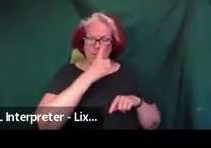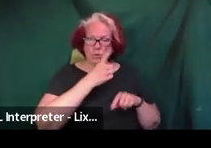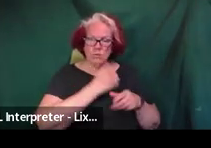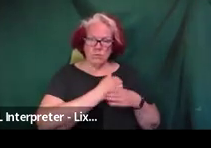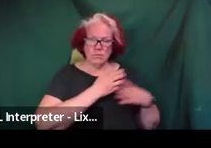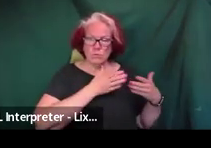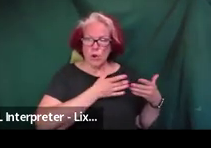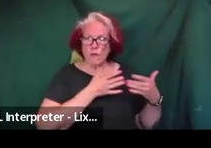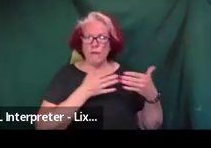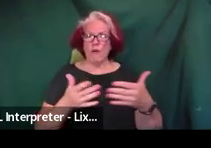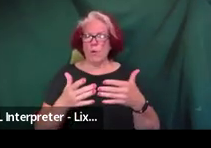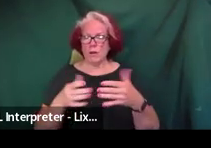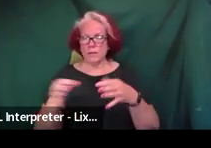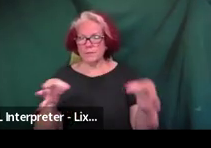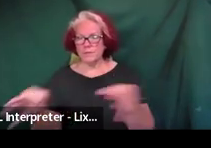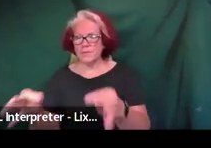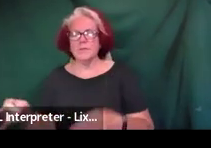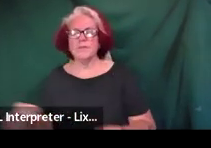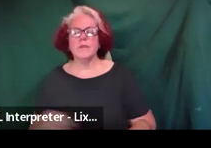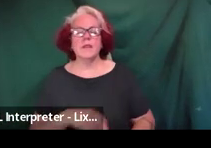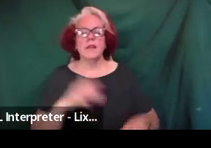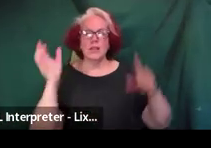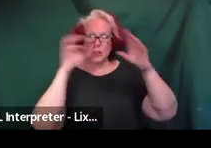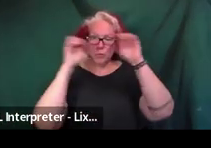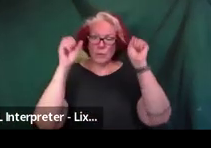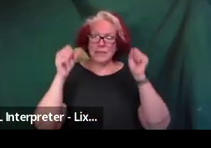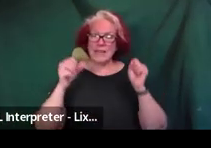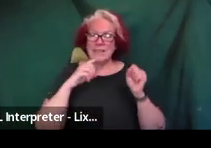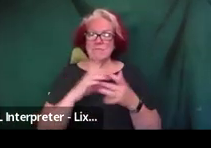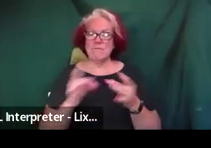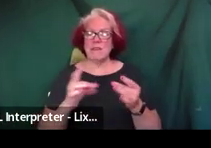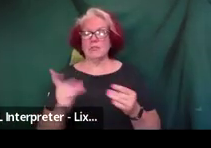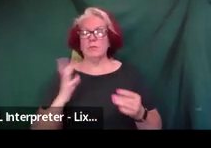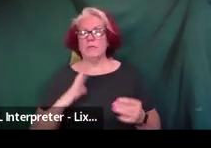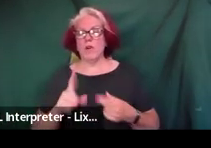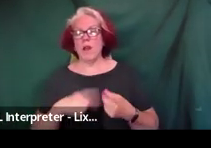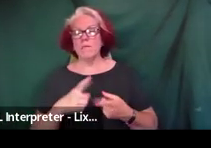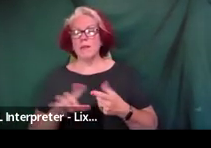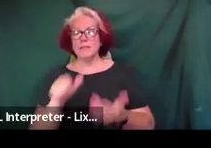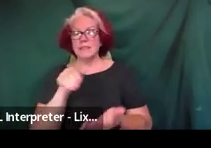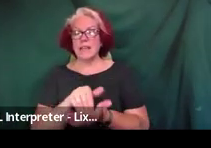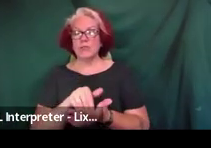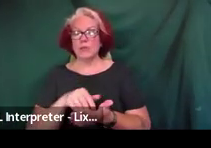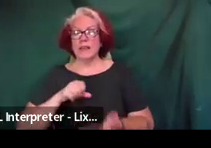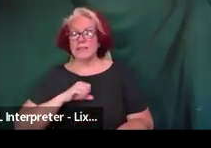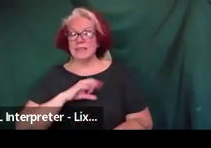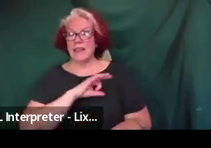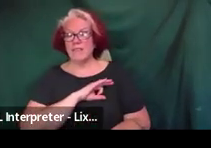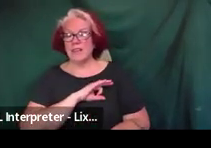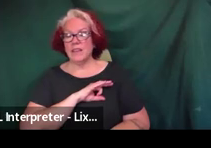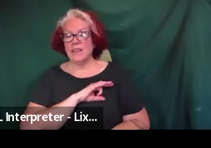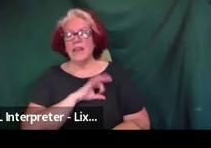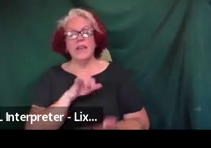move forward. And Dr. Wayne mentioned earlier about centralized staffing. That is as